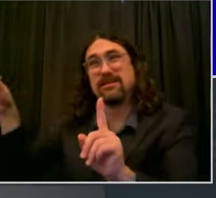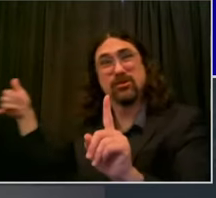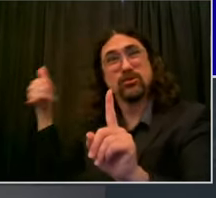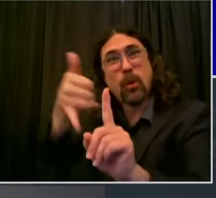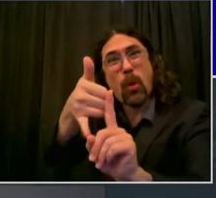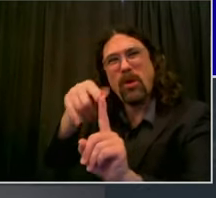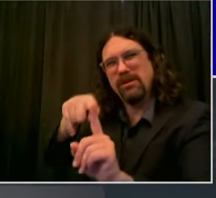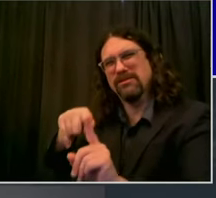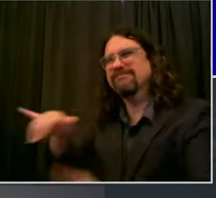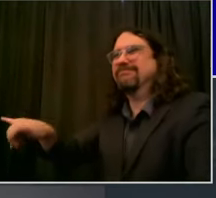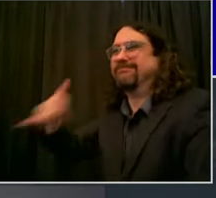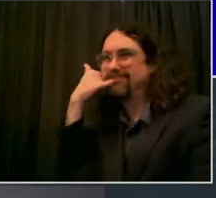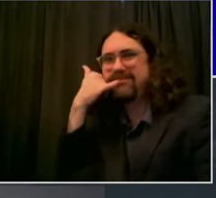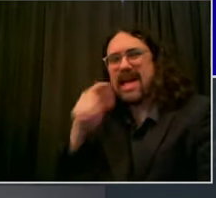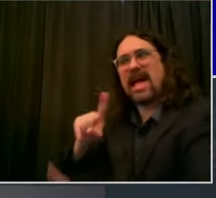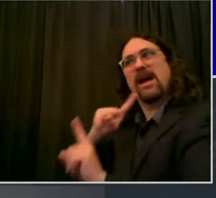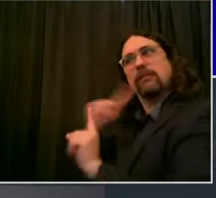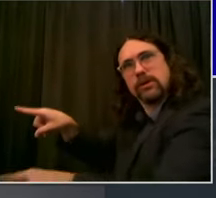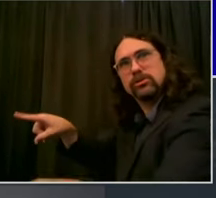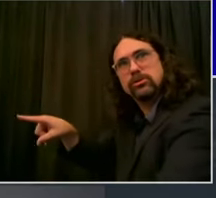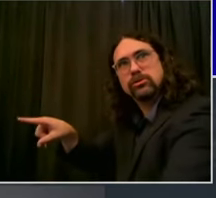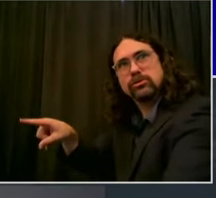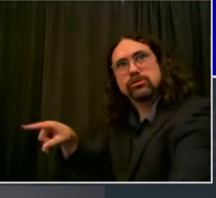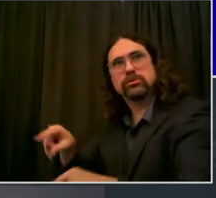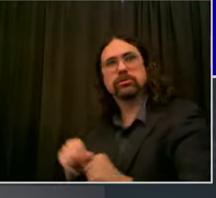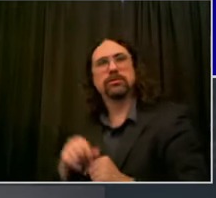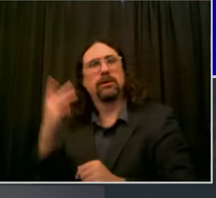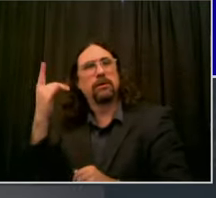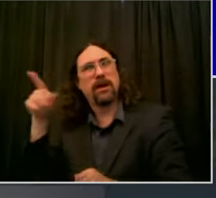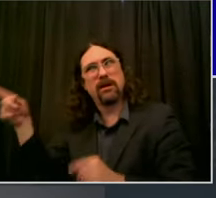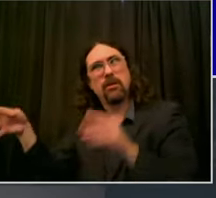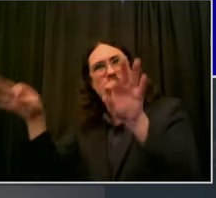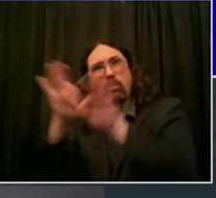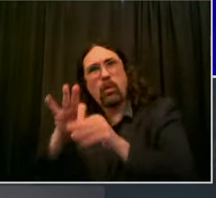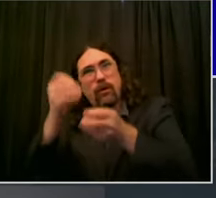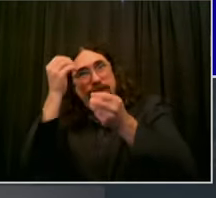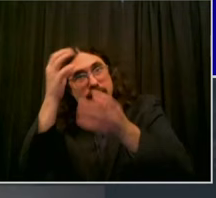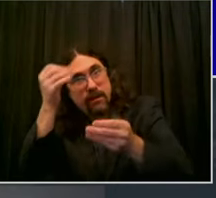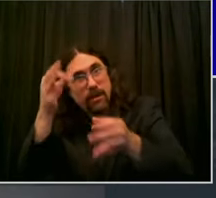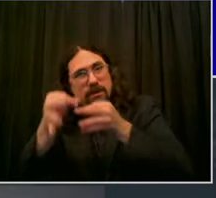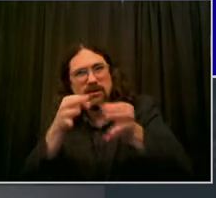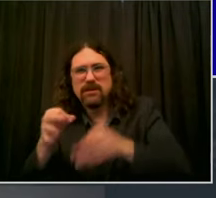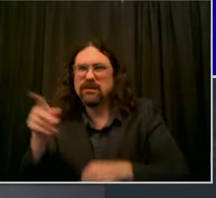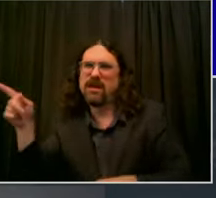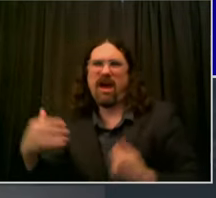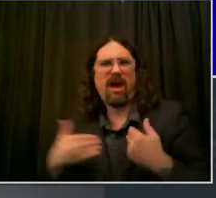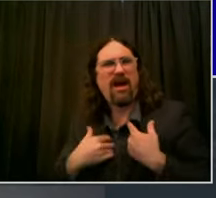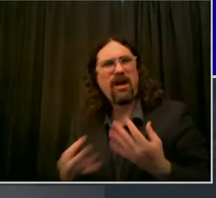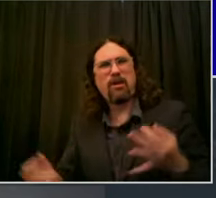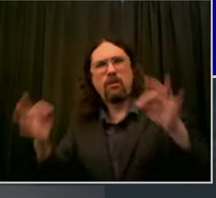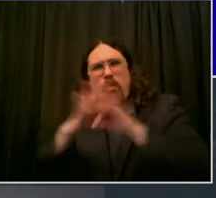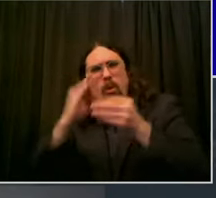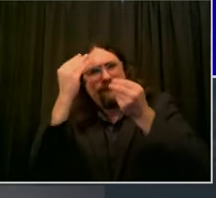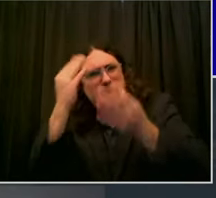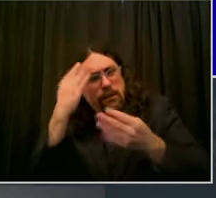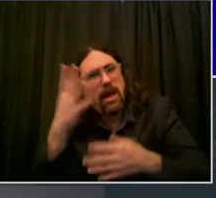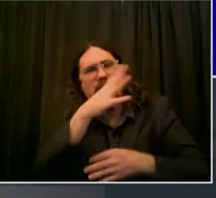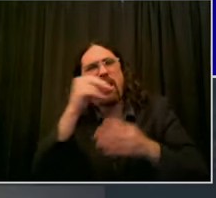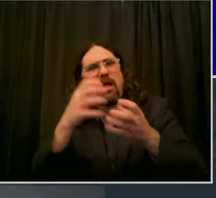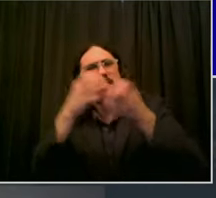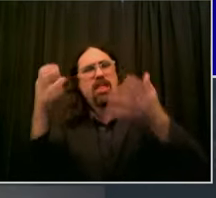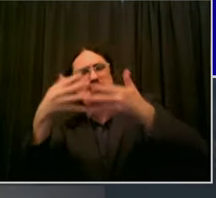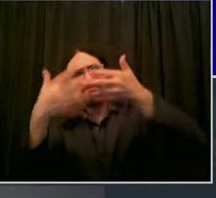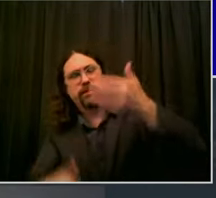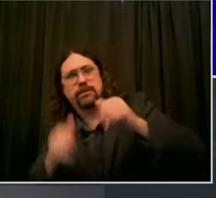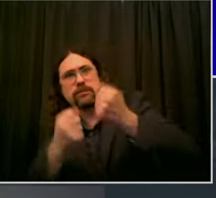family. That call will come within about 24 hours of the time that you are tested, 24 to